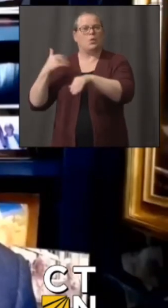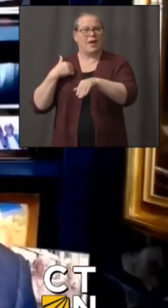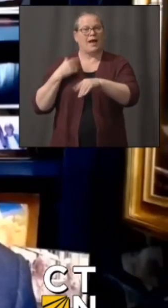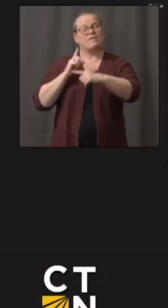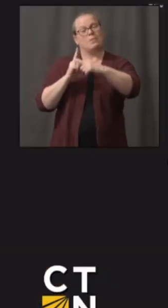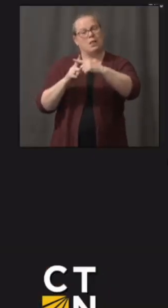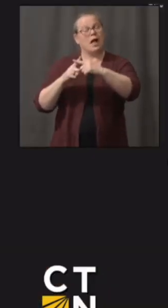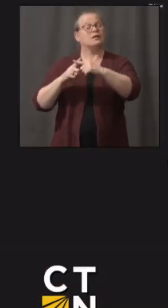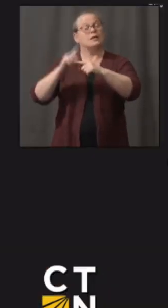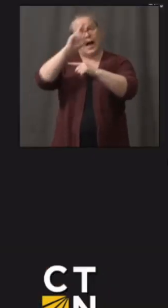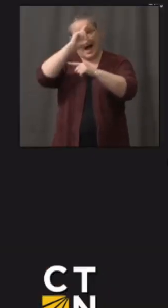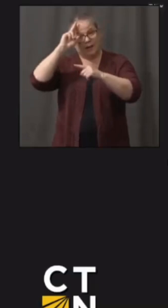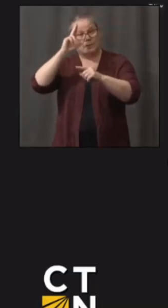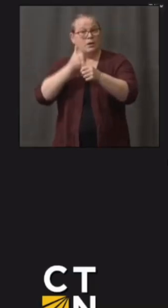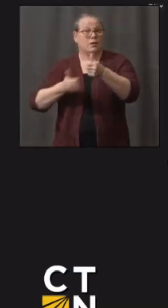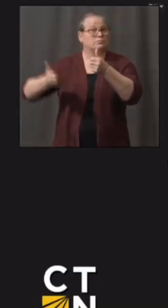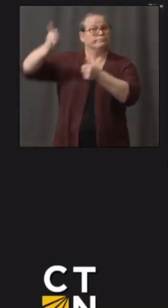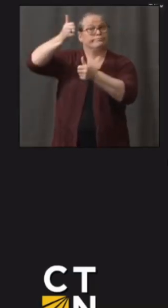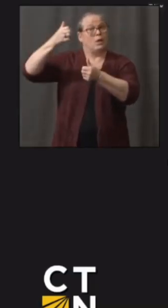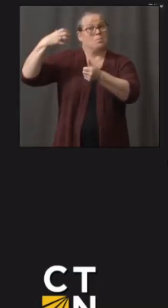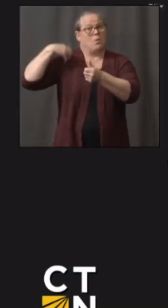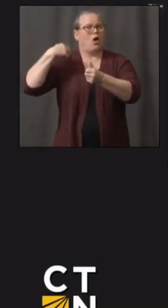Okay, thank you.